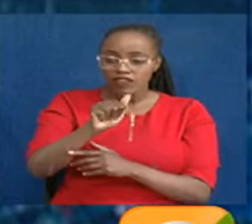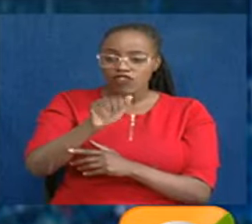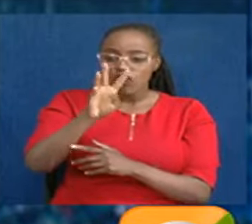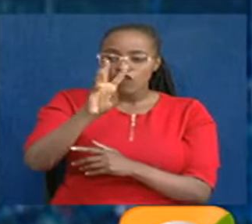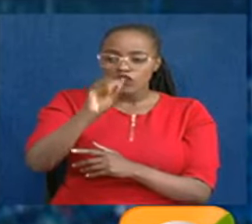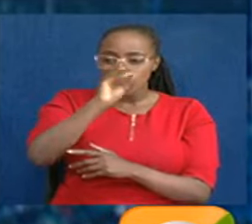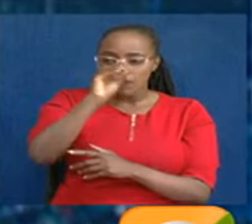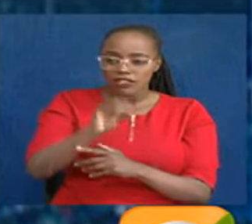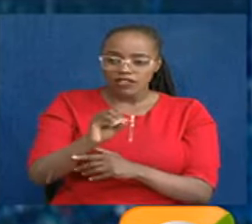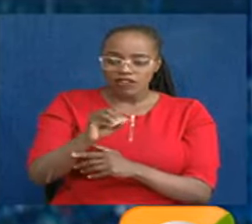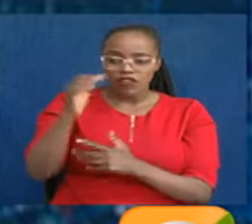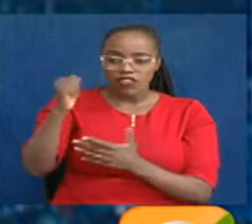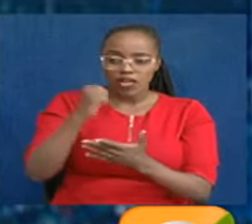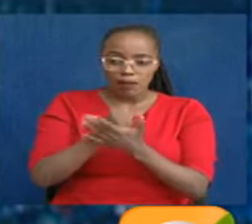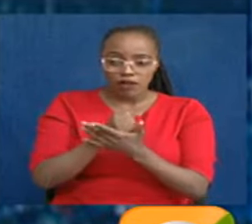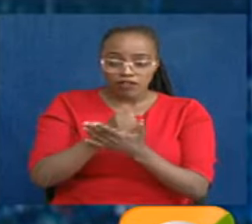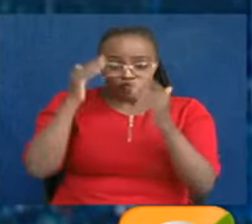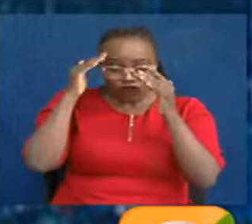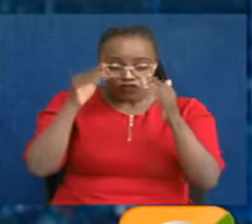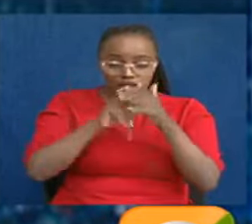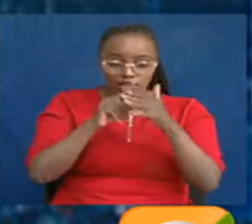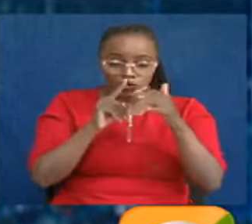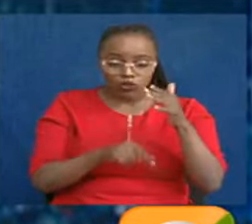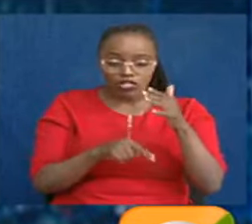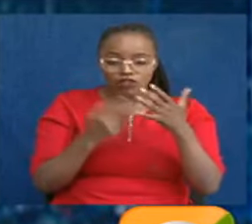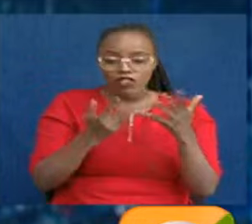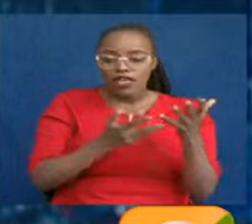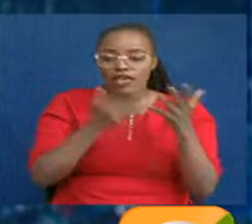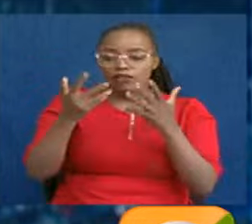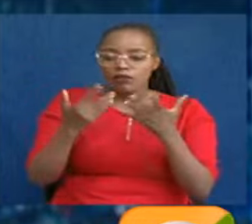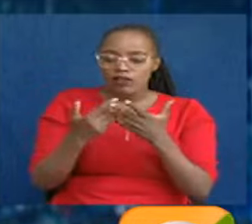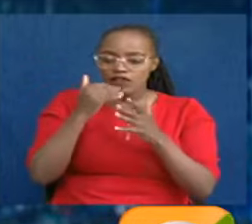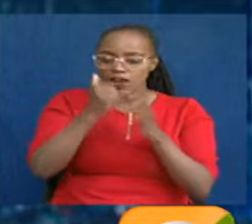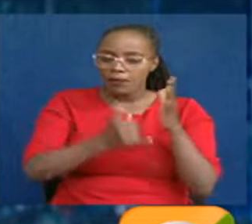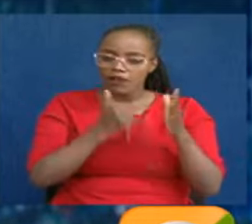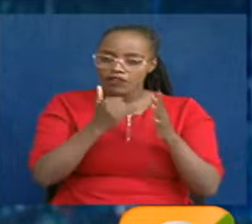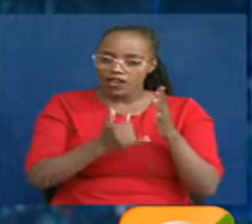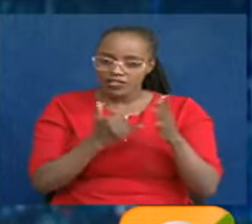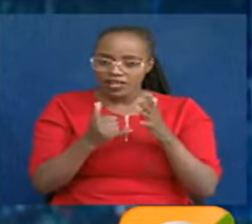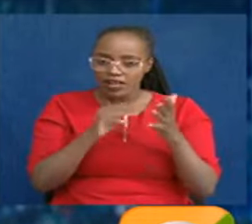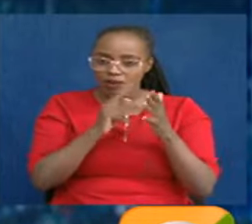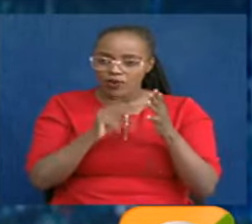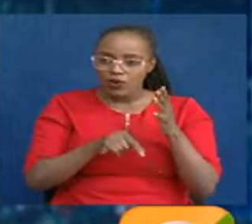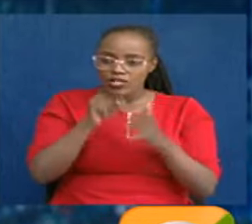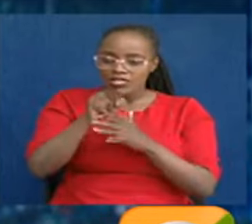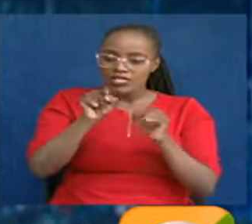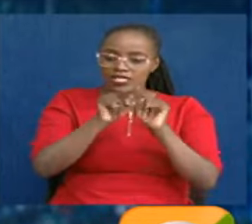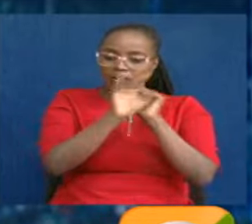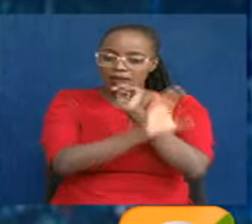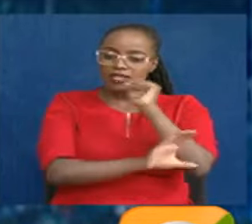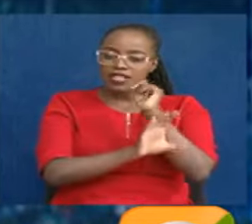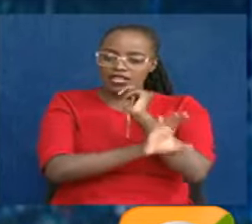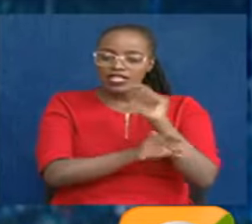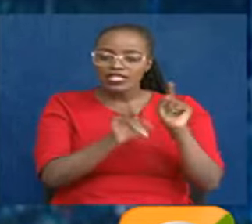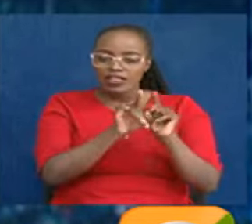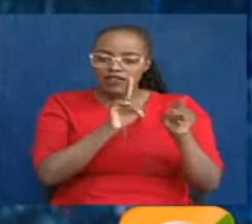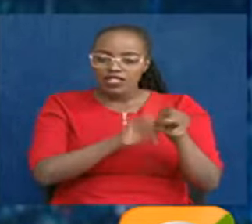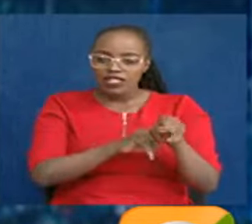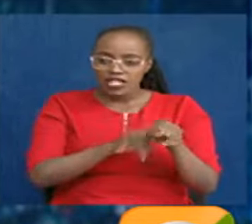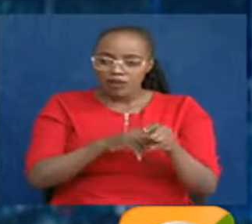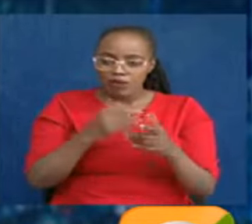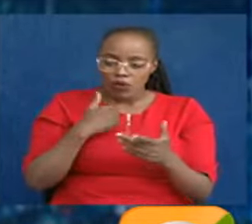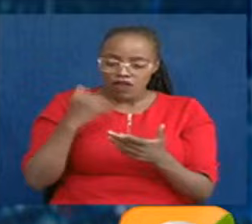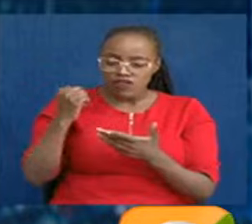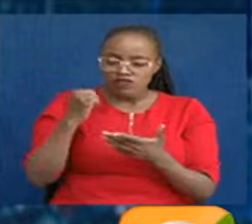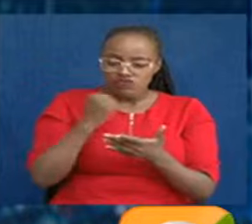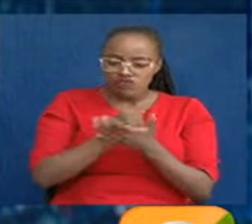40% of the employment is focused on export manufacturing. So as a country, as we position ourselves to